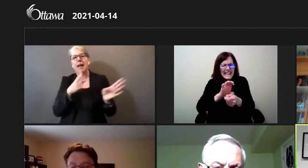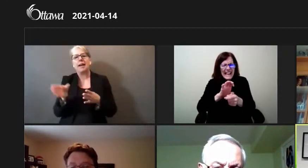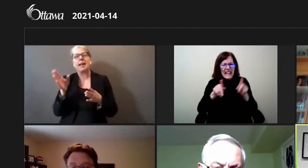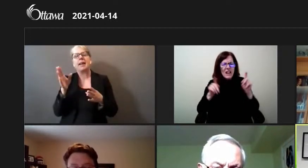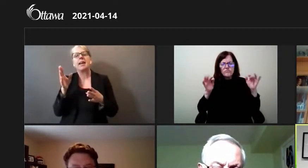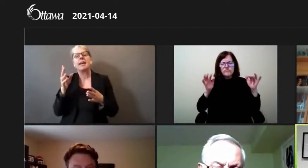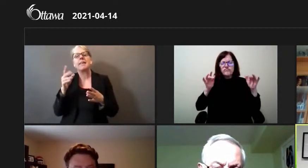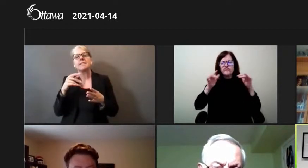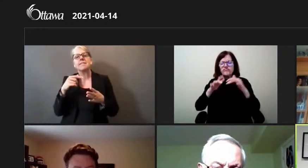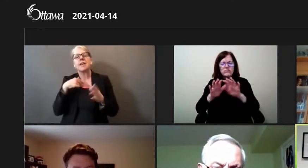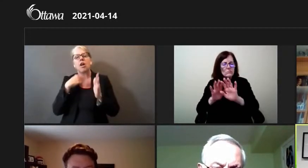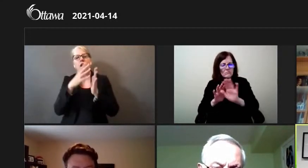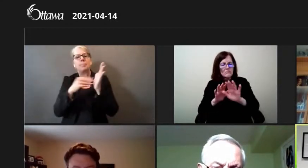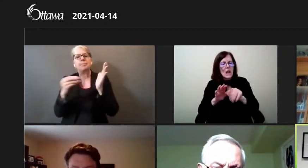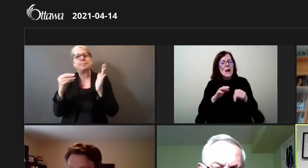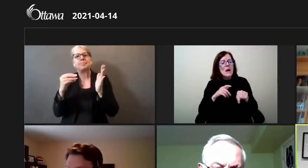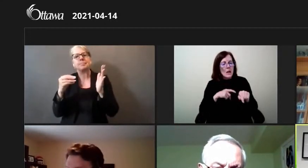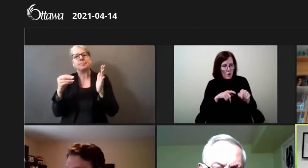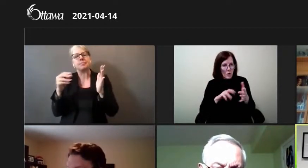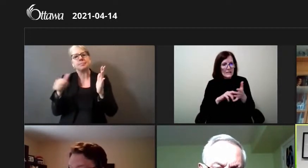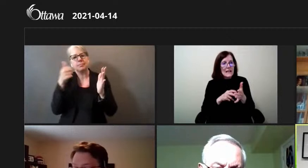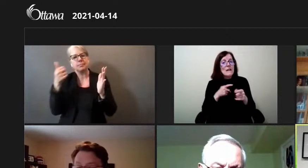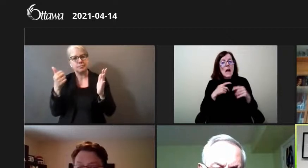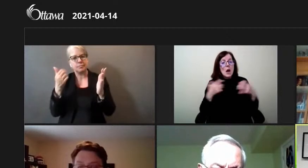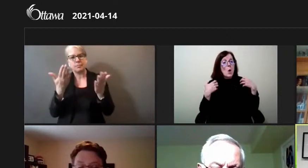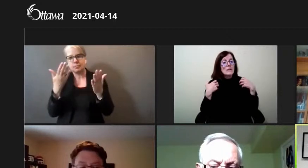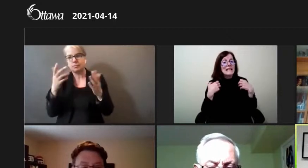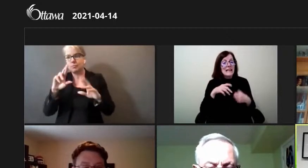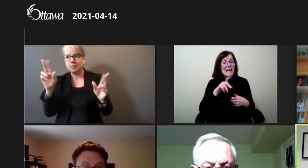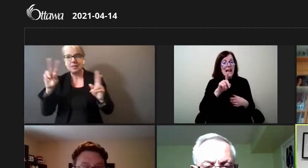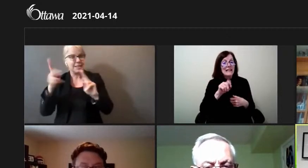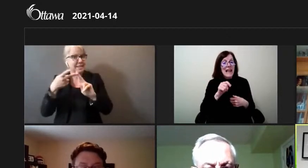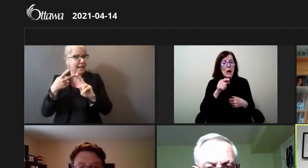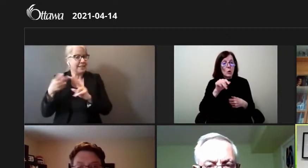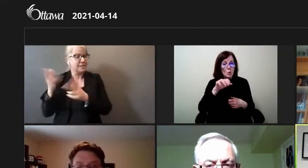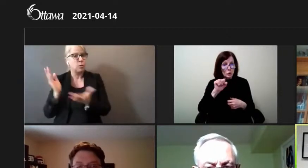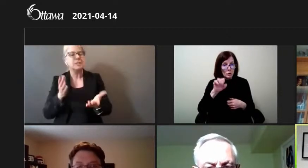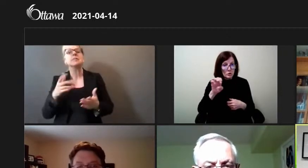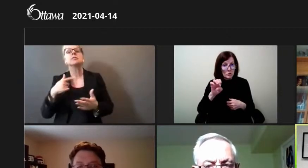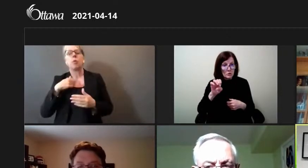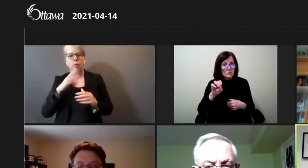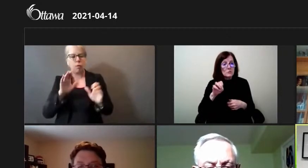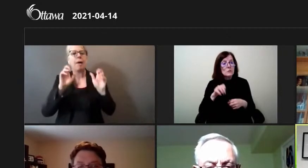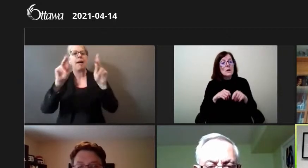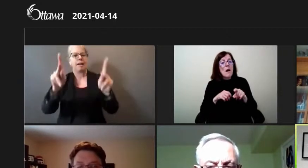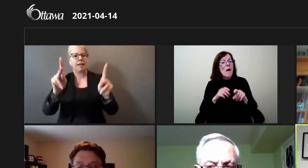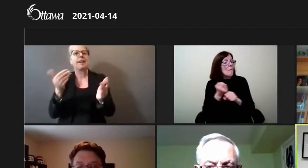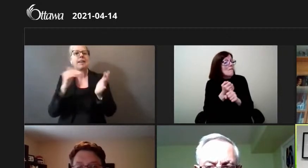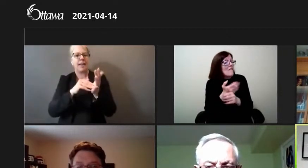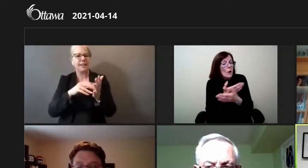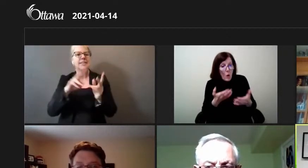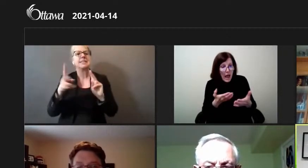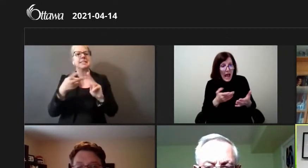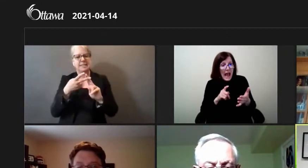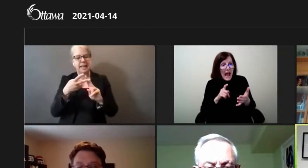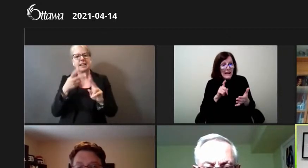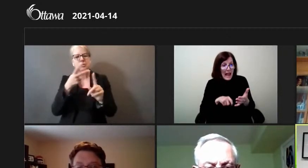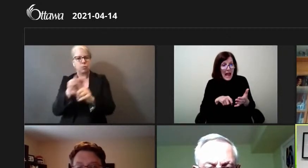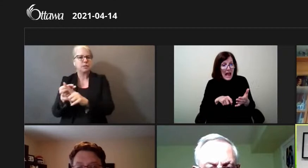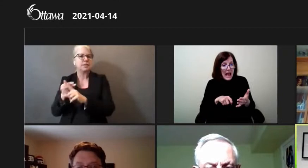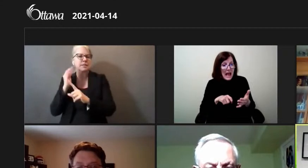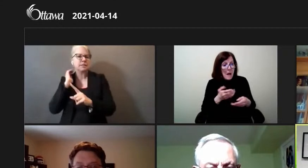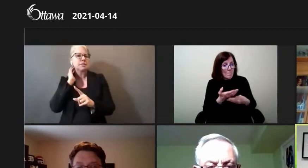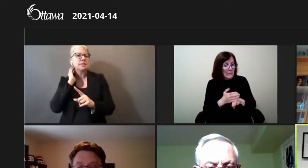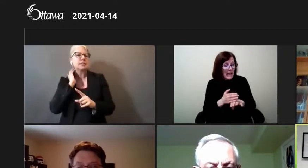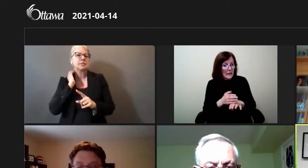at a mirror image when we get to second doses to go back and do everybody's second doses. So that'll be an opportunity, but that's second doses. And